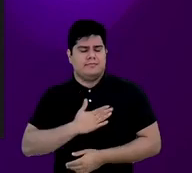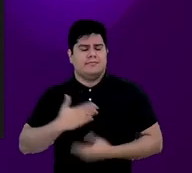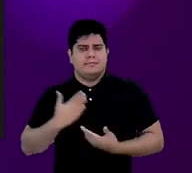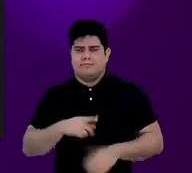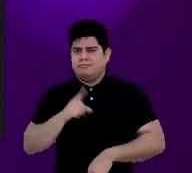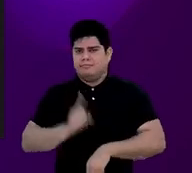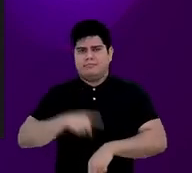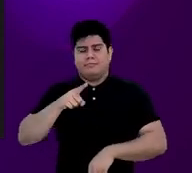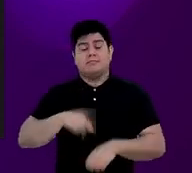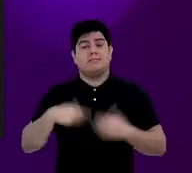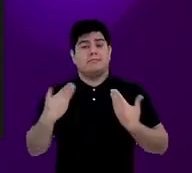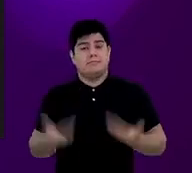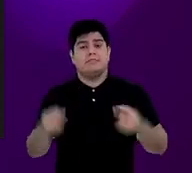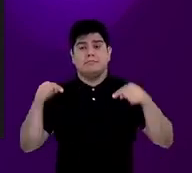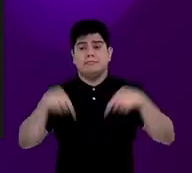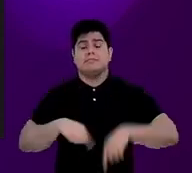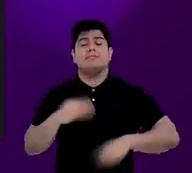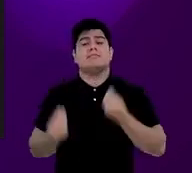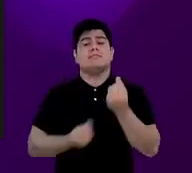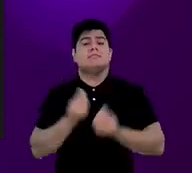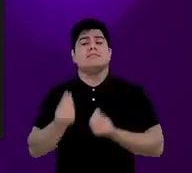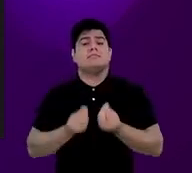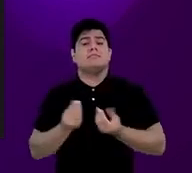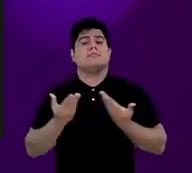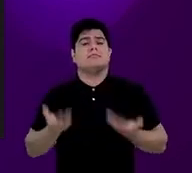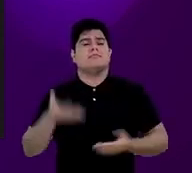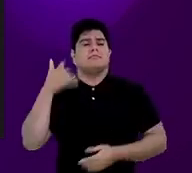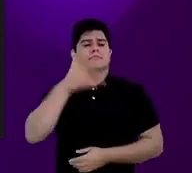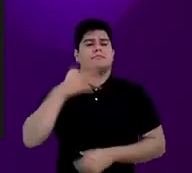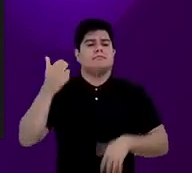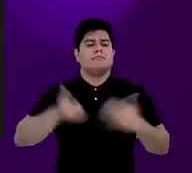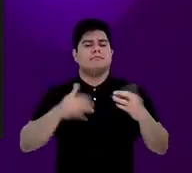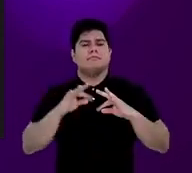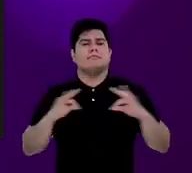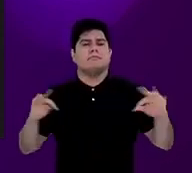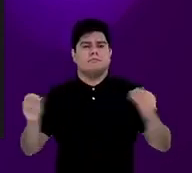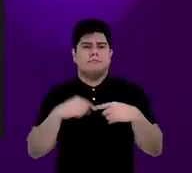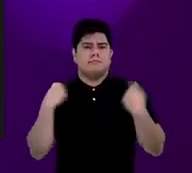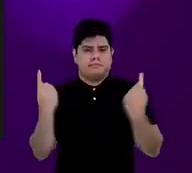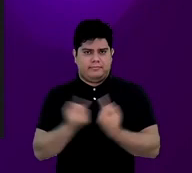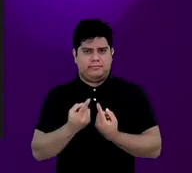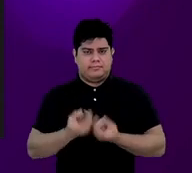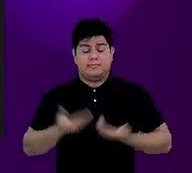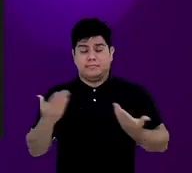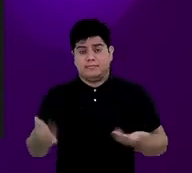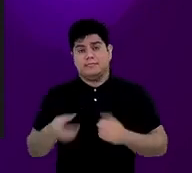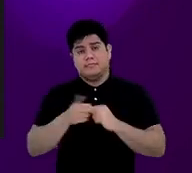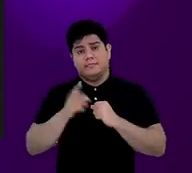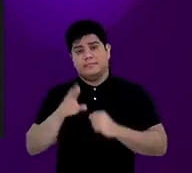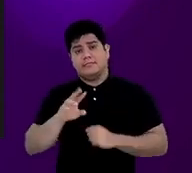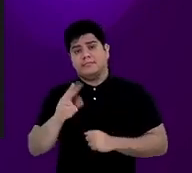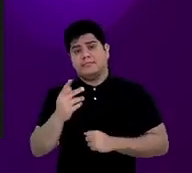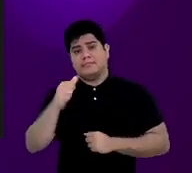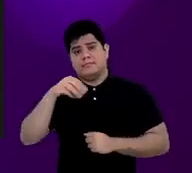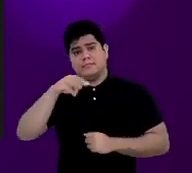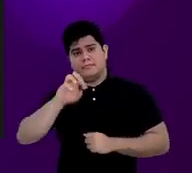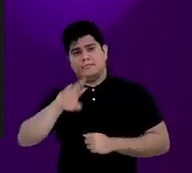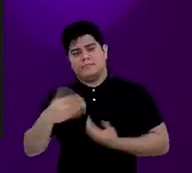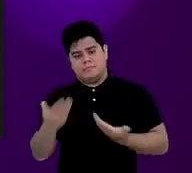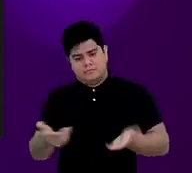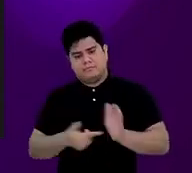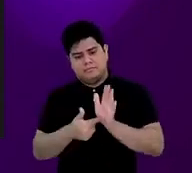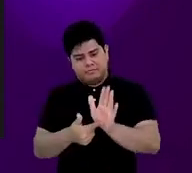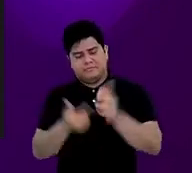like to say one more time, thanks for Dr. Hamblin, and please make your presentation about